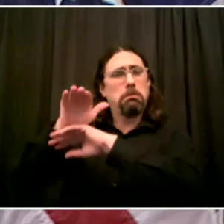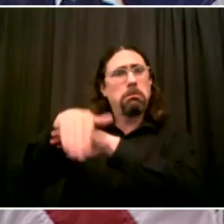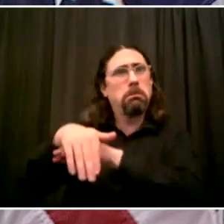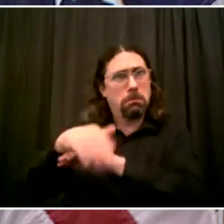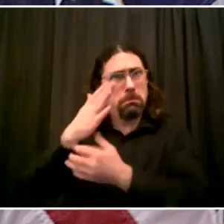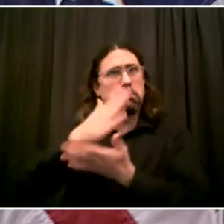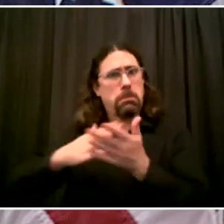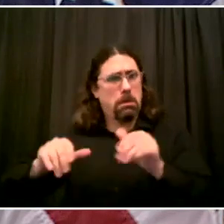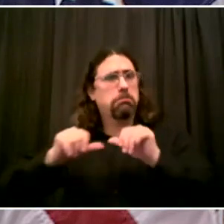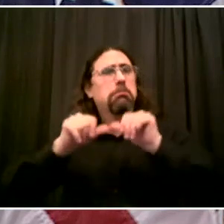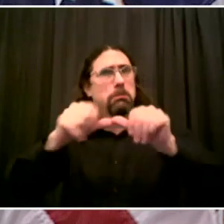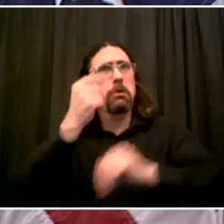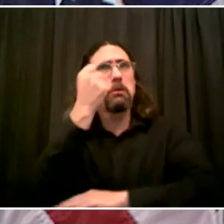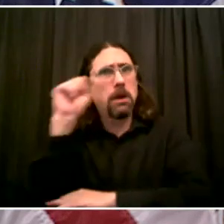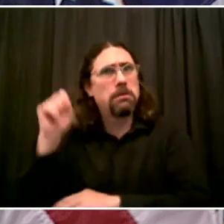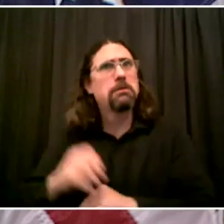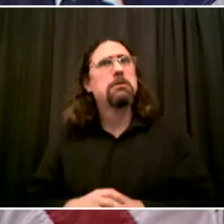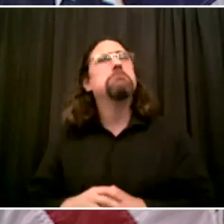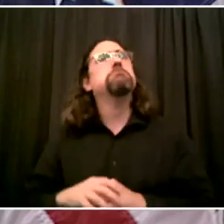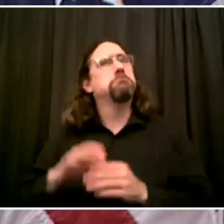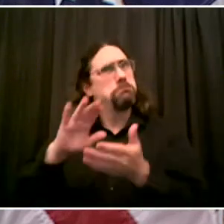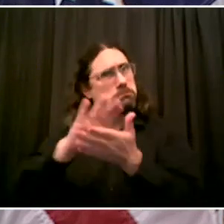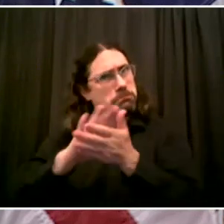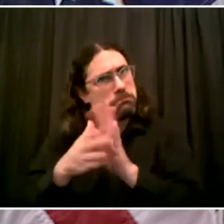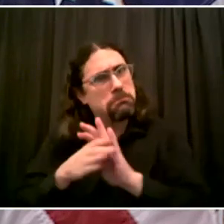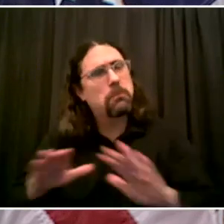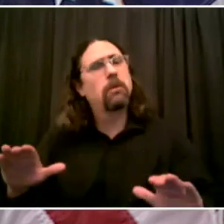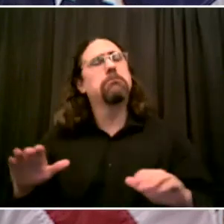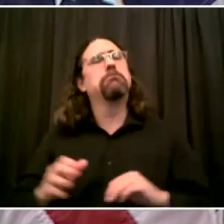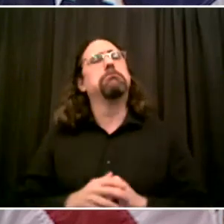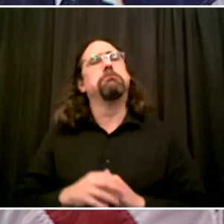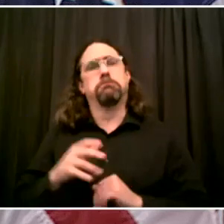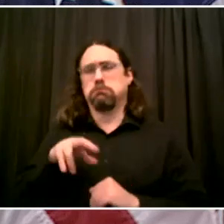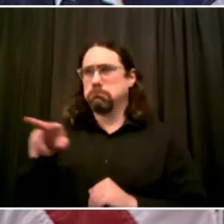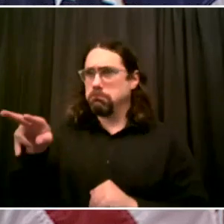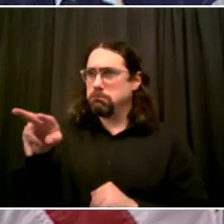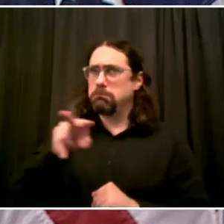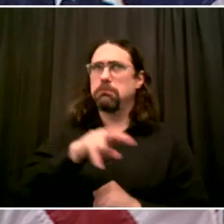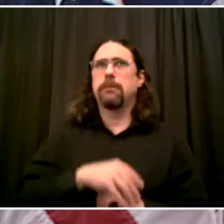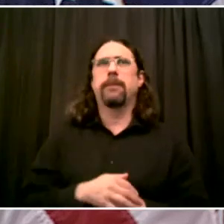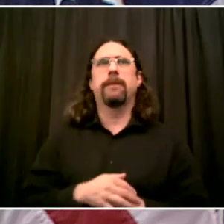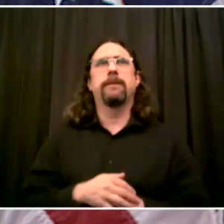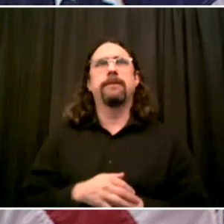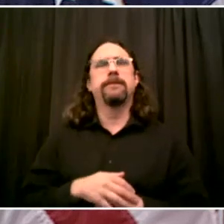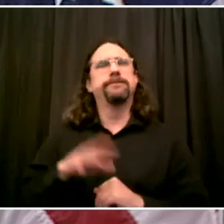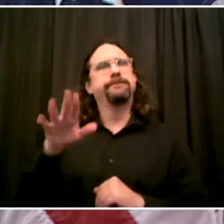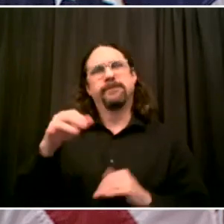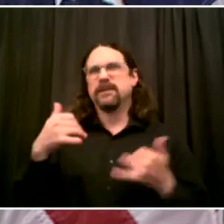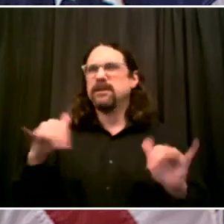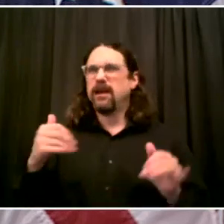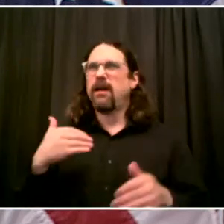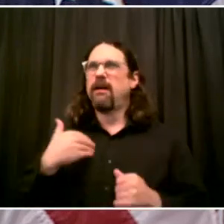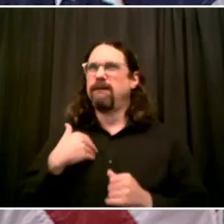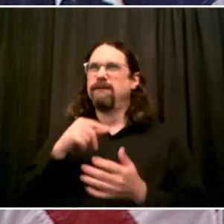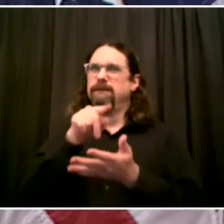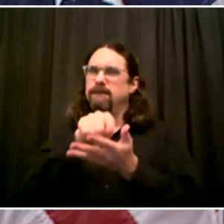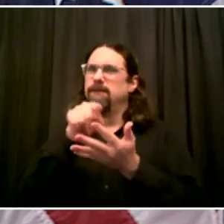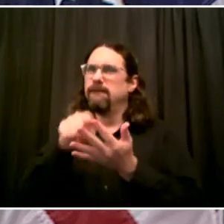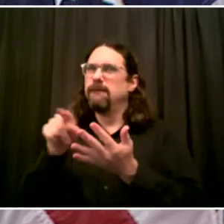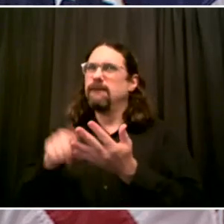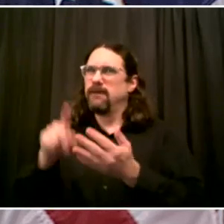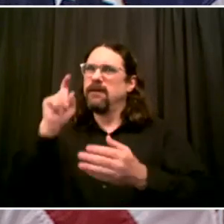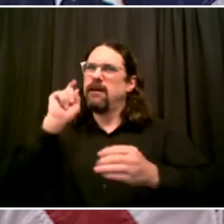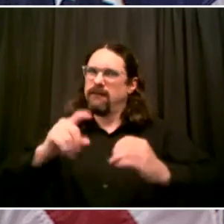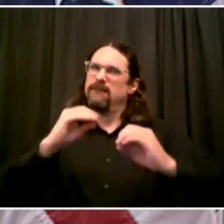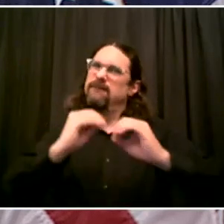the NYPD, but the overall restraint levels were clear. And I always express my appreciation to the men and women of